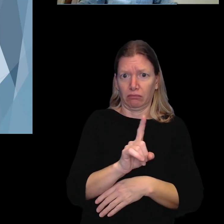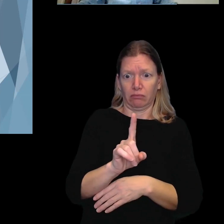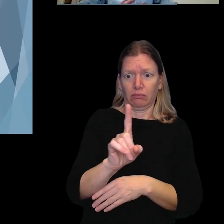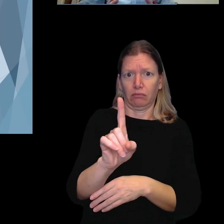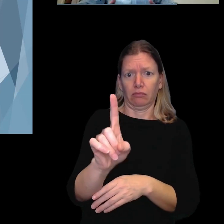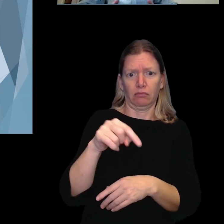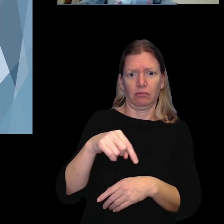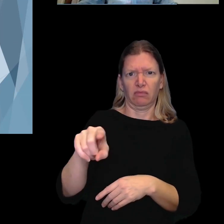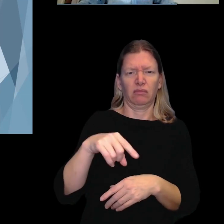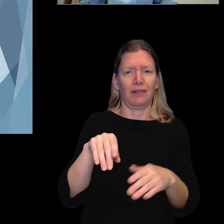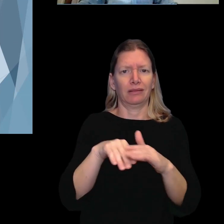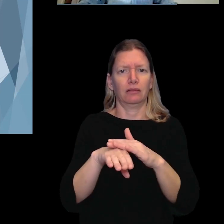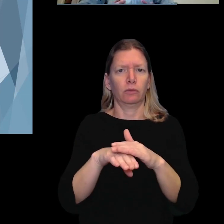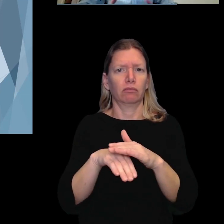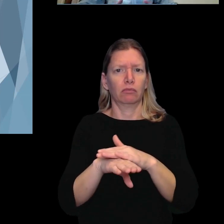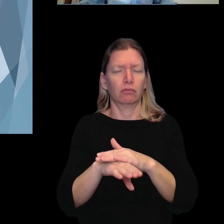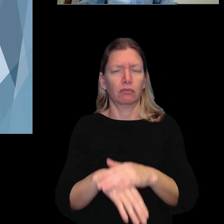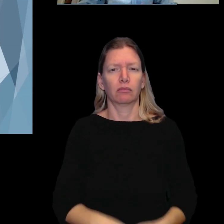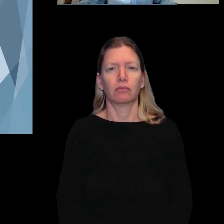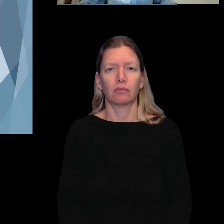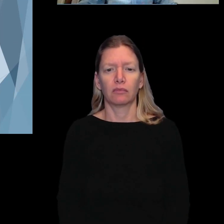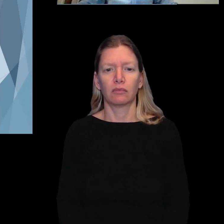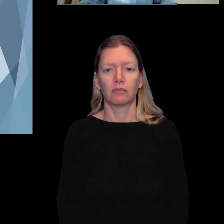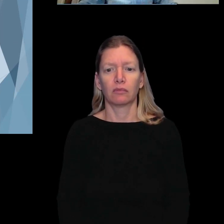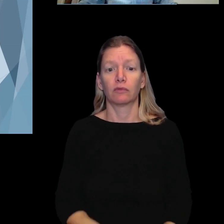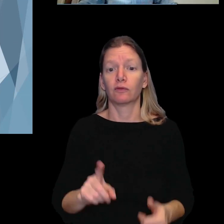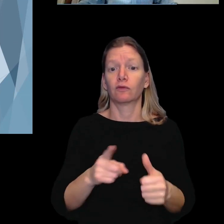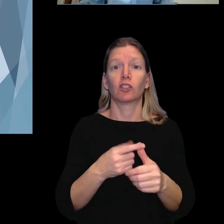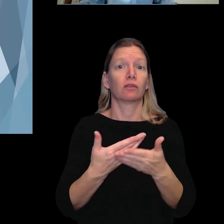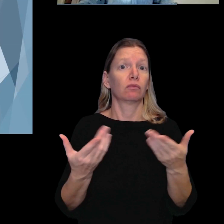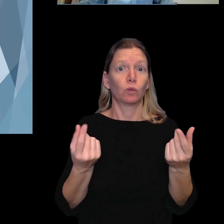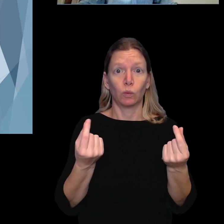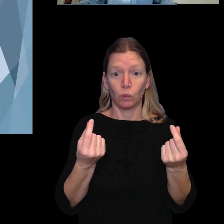and we want to be making sure that these routes are accessible.